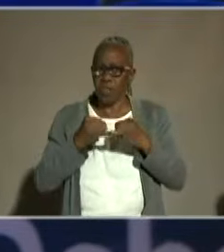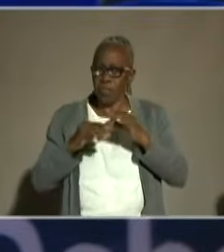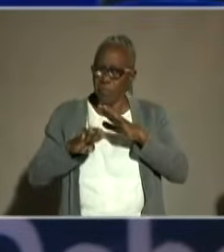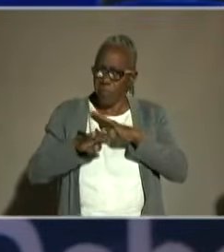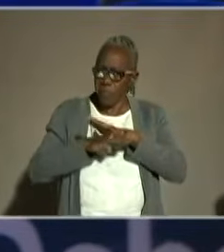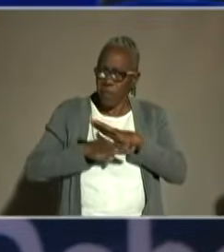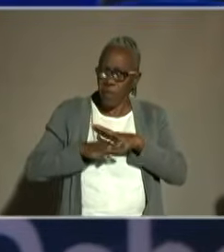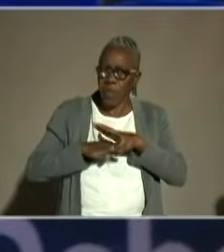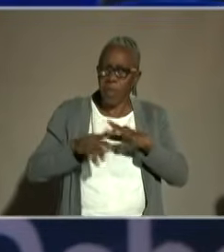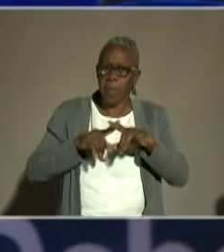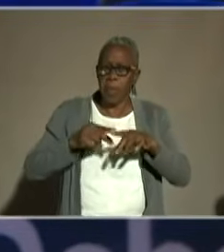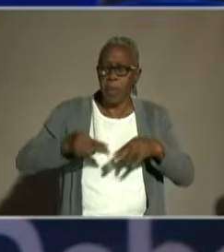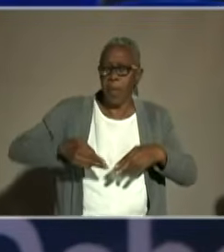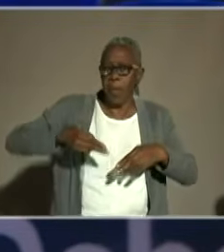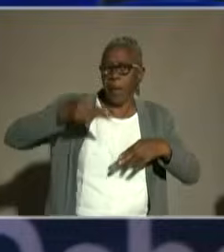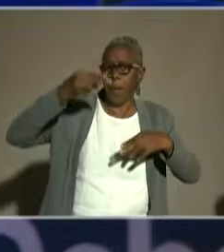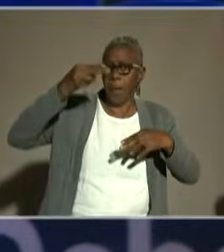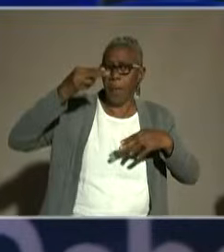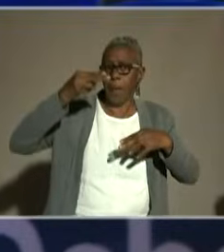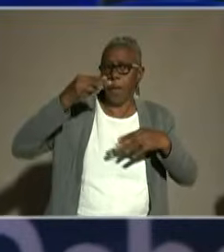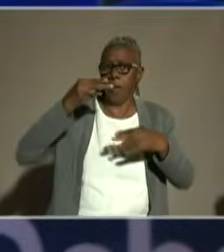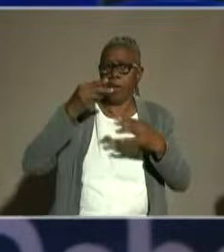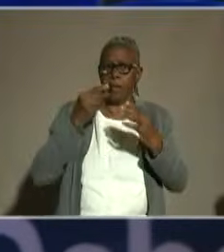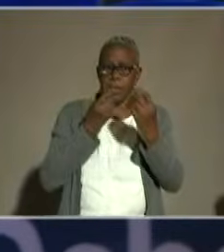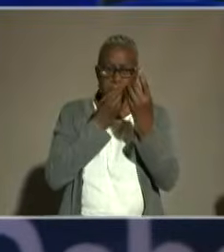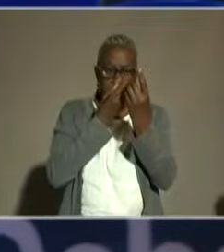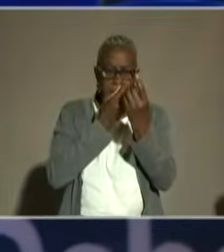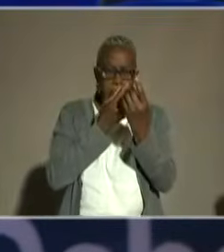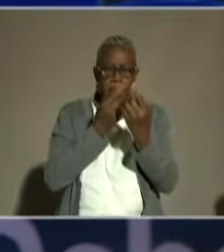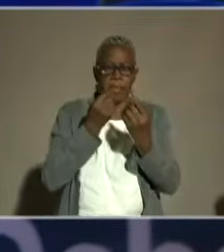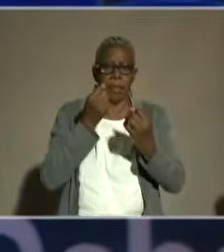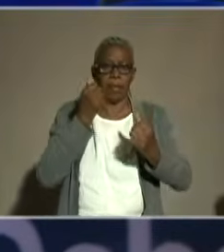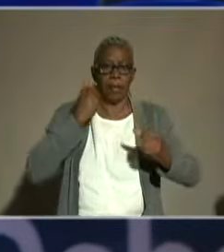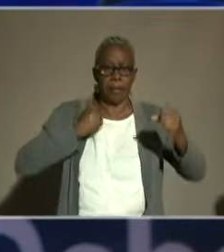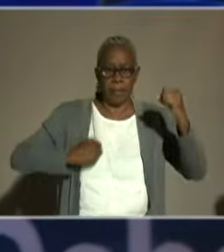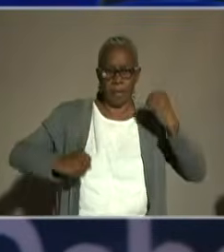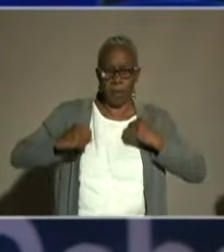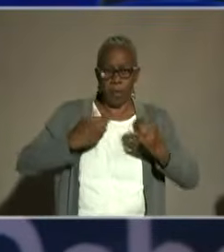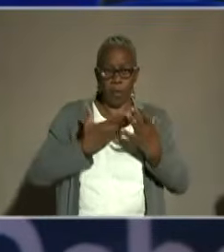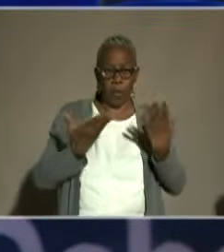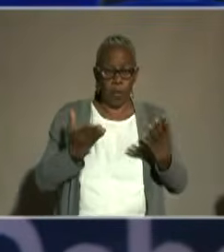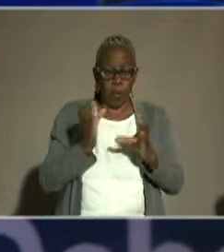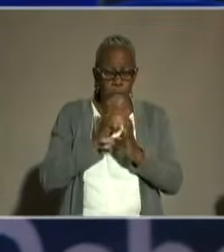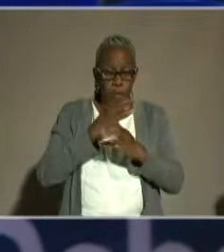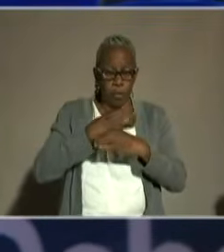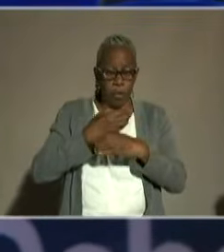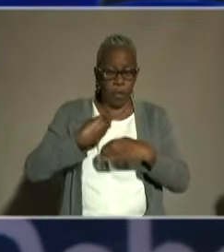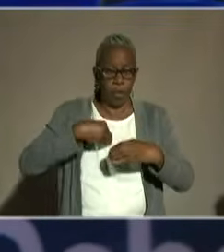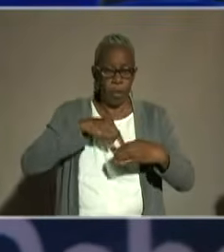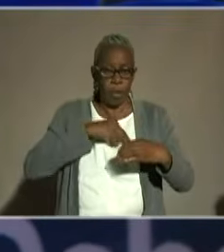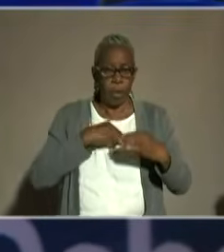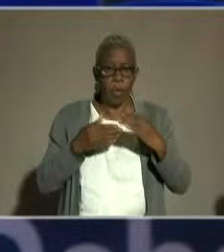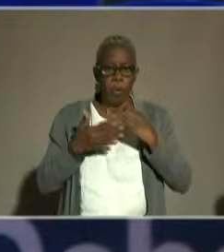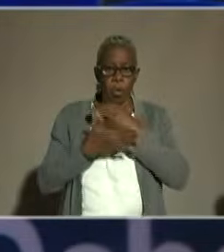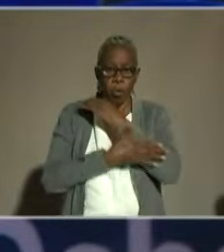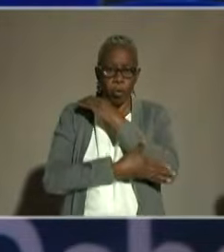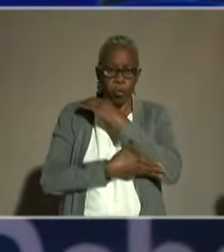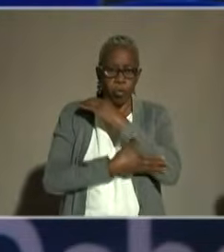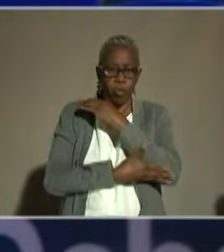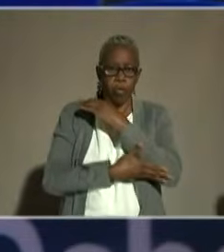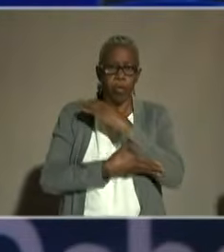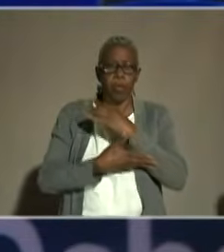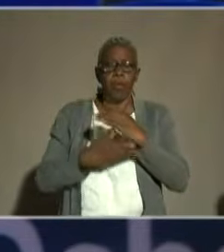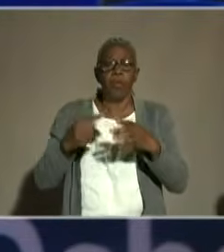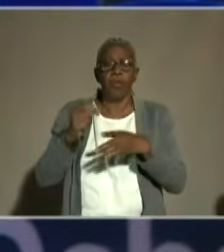but as high up as data science. Because what we want to create in our society are the